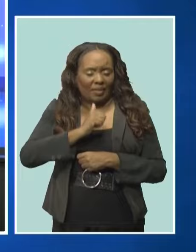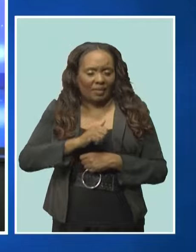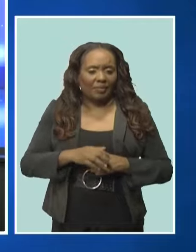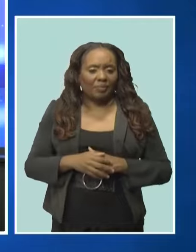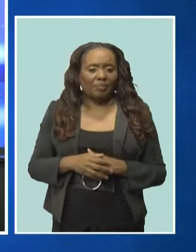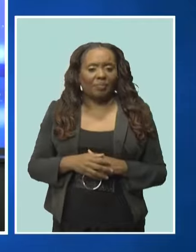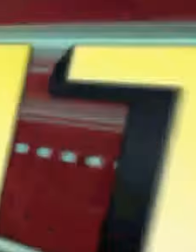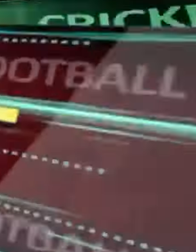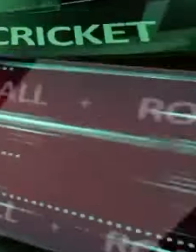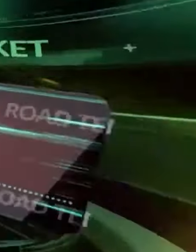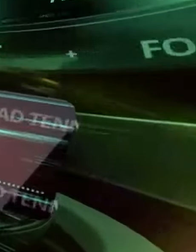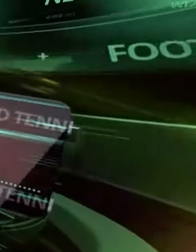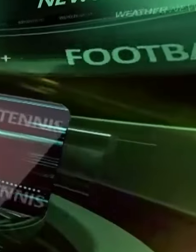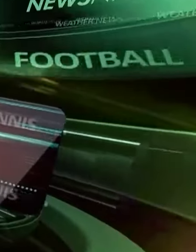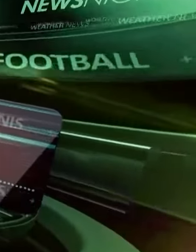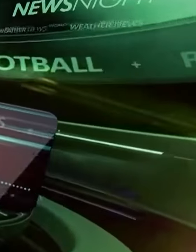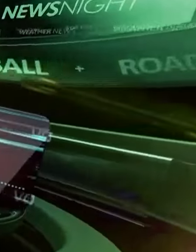day.